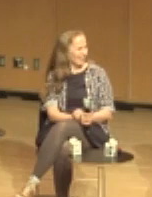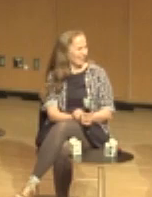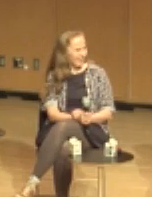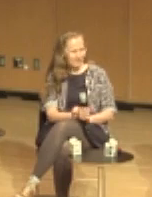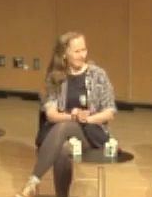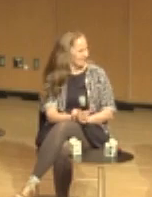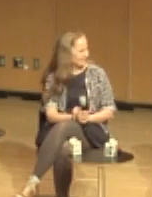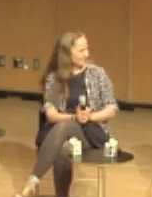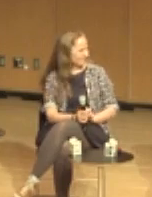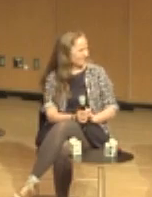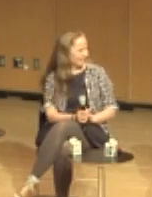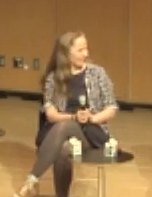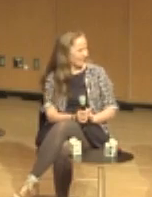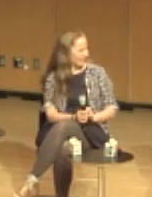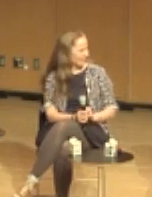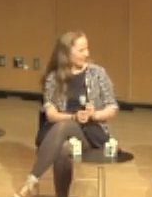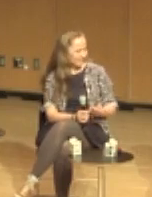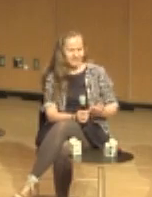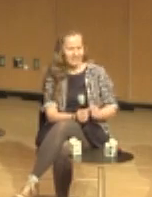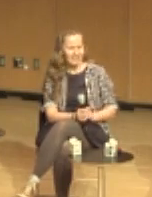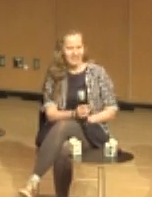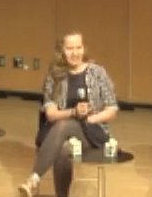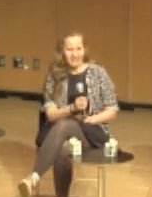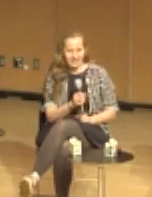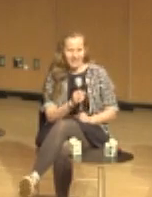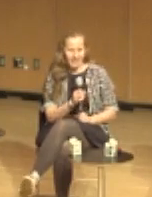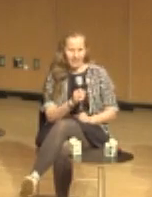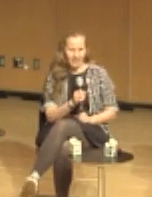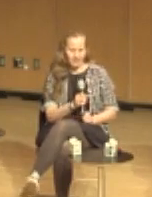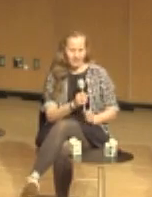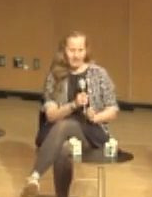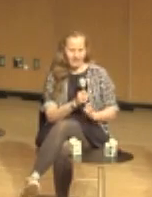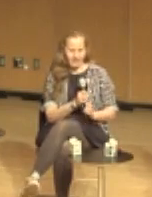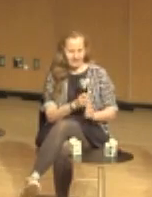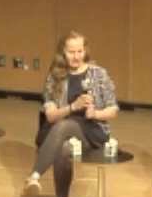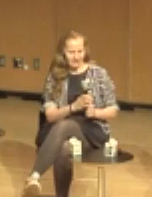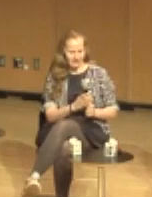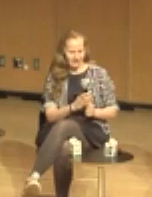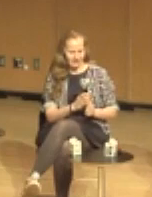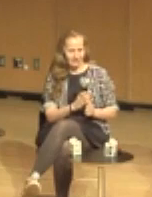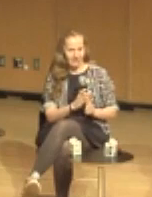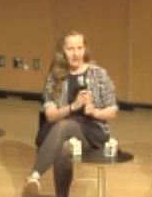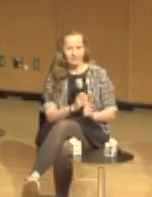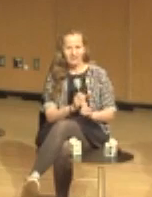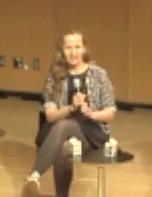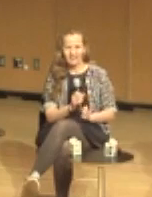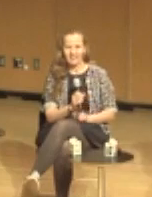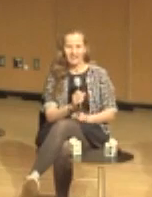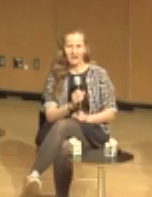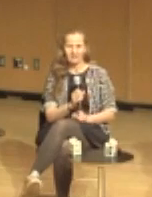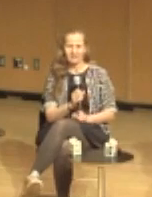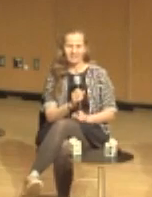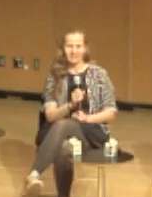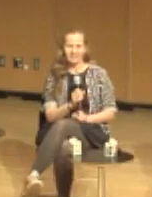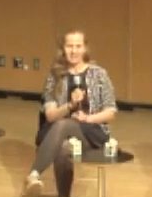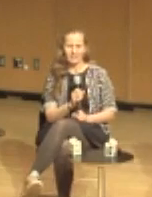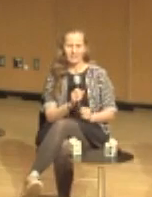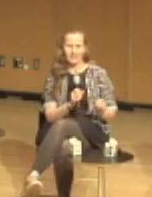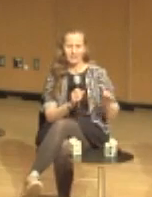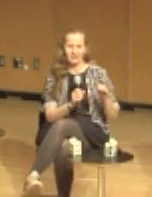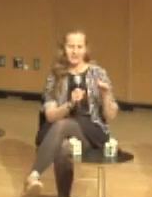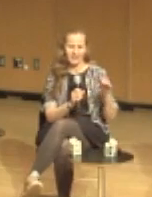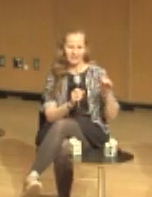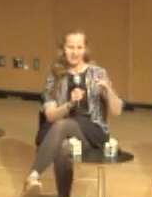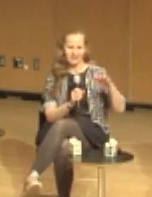yeah um you want start you start yeah I I mean I I feel like I often